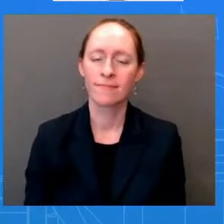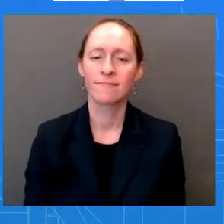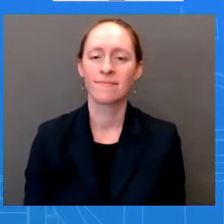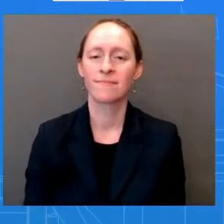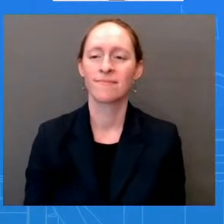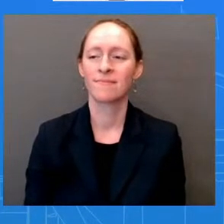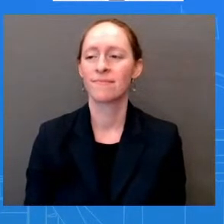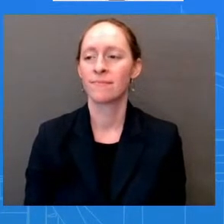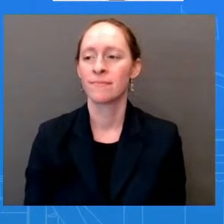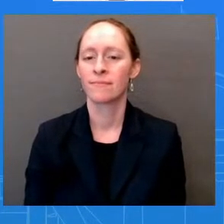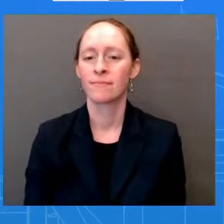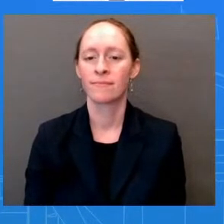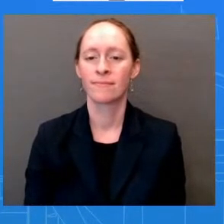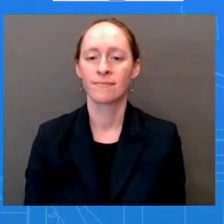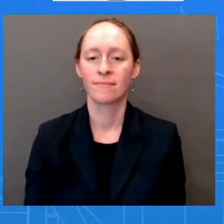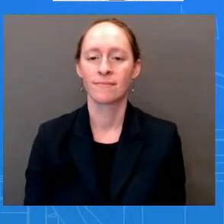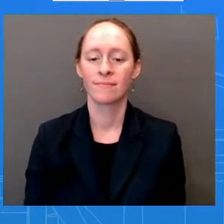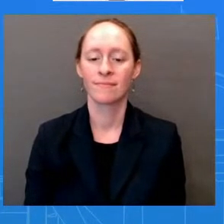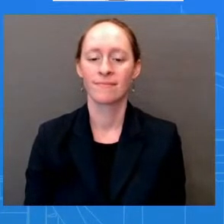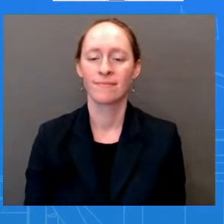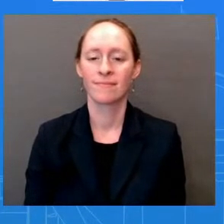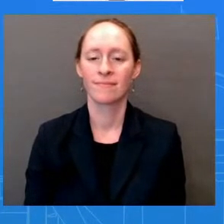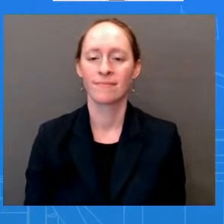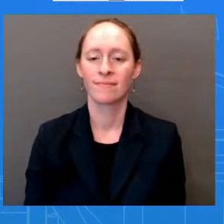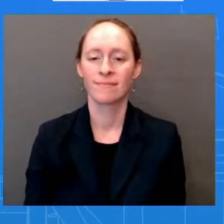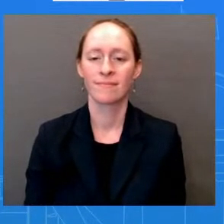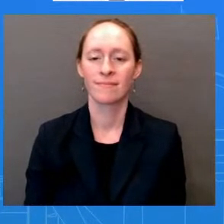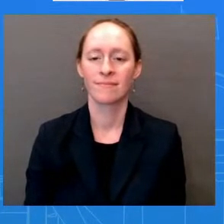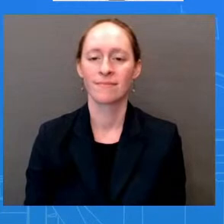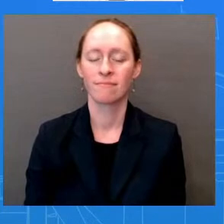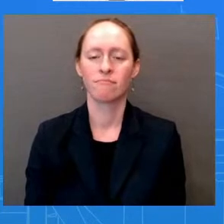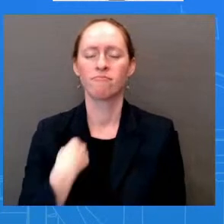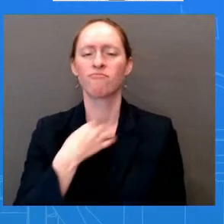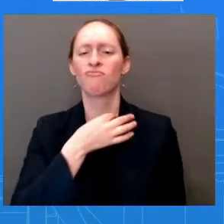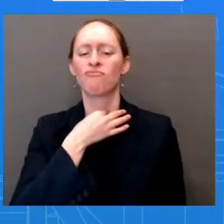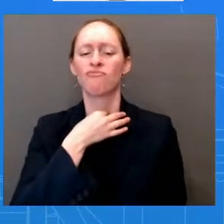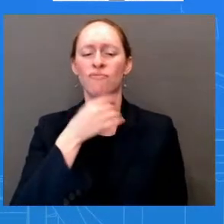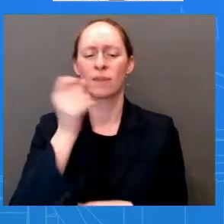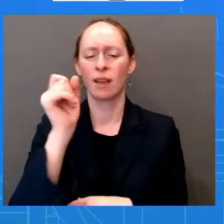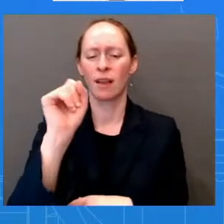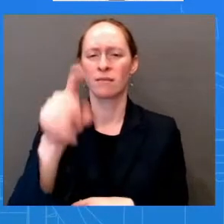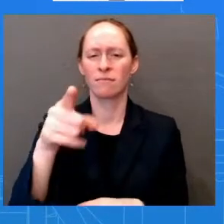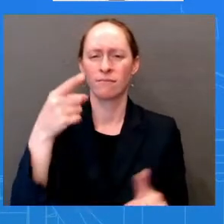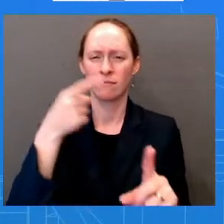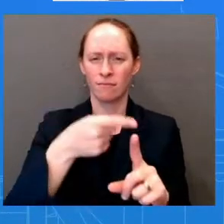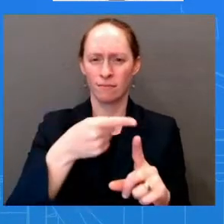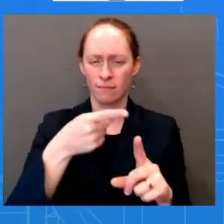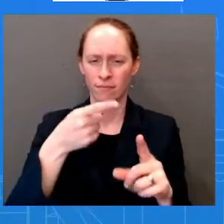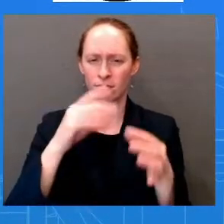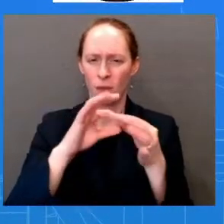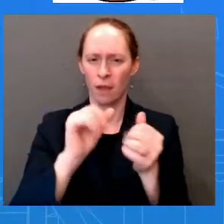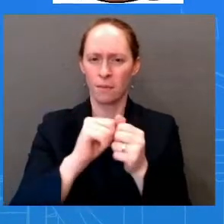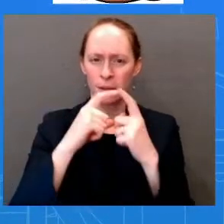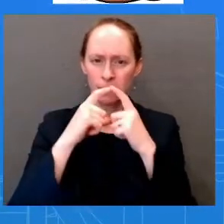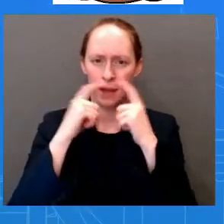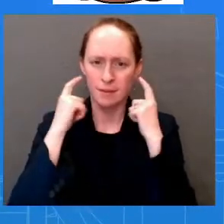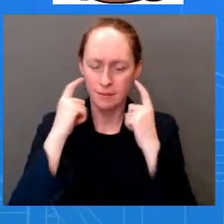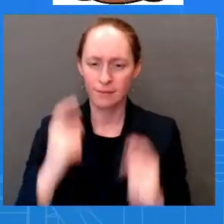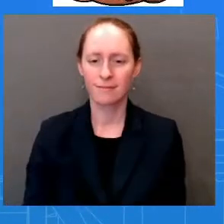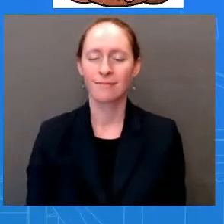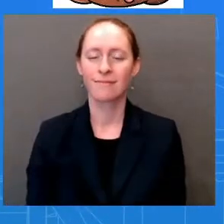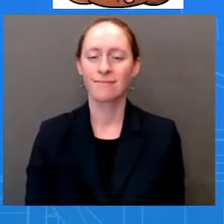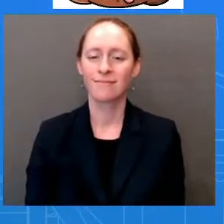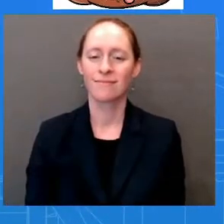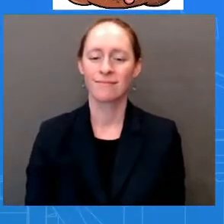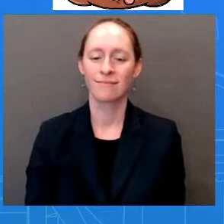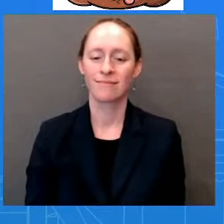and mask wearing. We're not talking about mask wearing in this moment. Masks and the word masks have become a pejorative